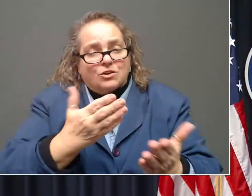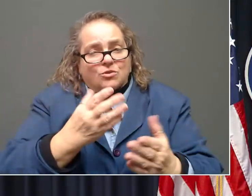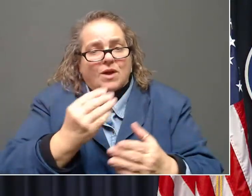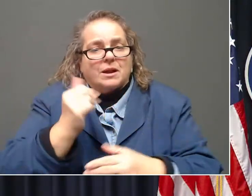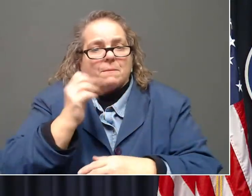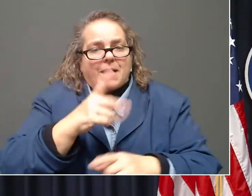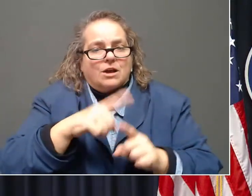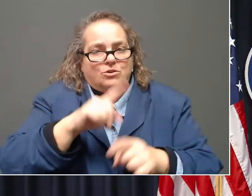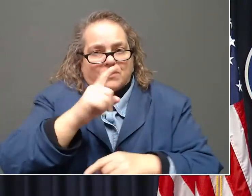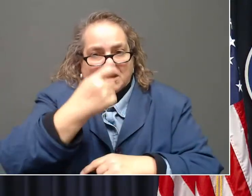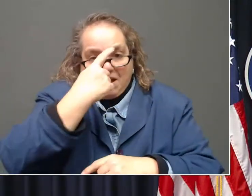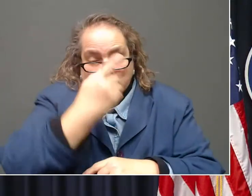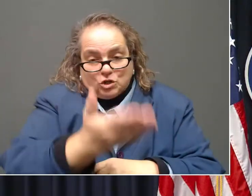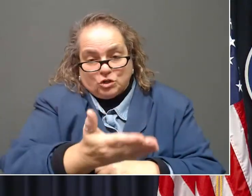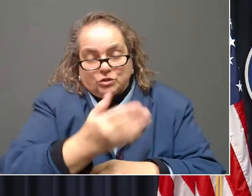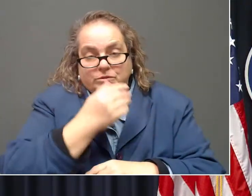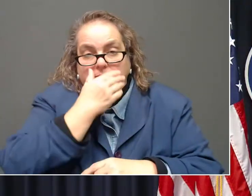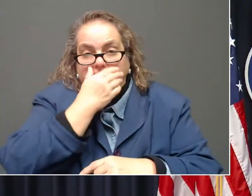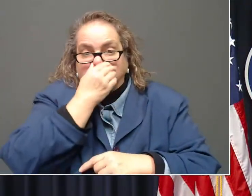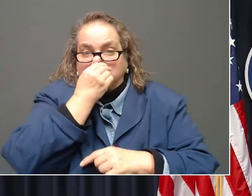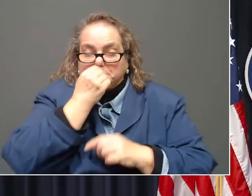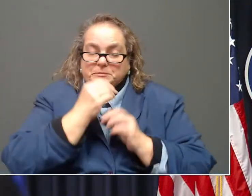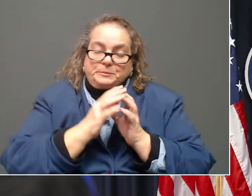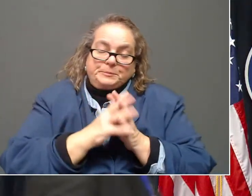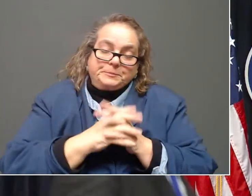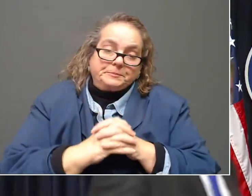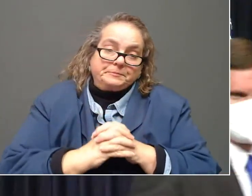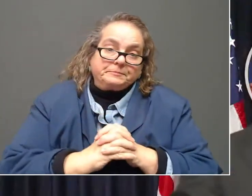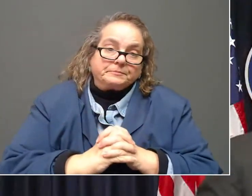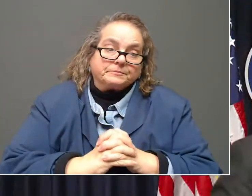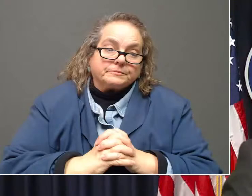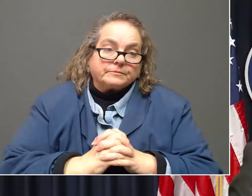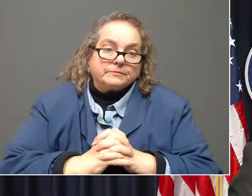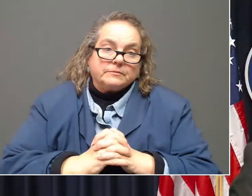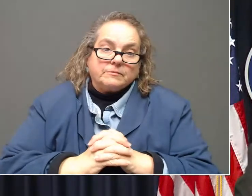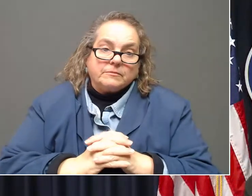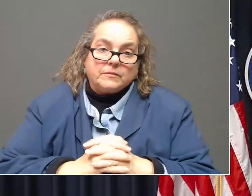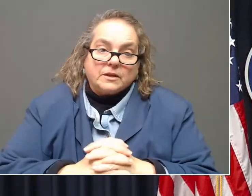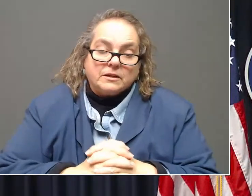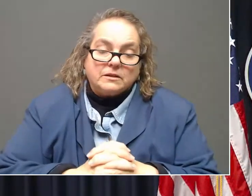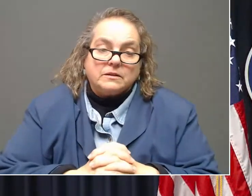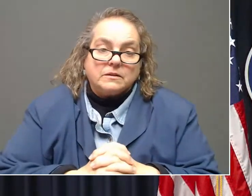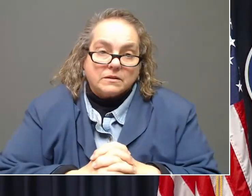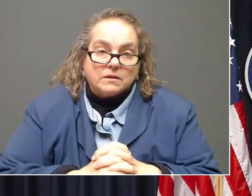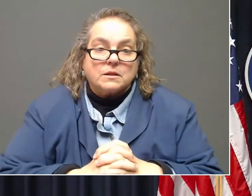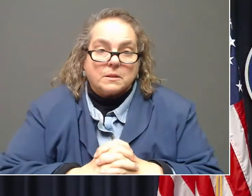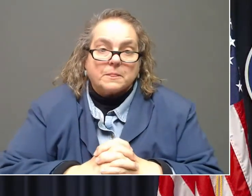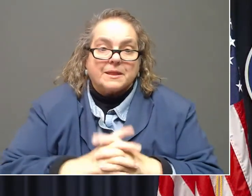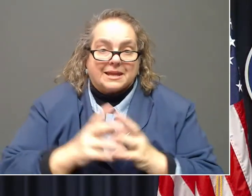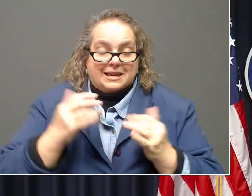this. And what's helped to make us be able to get through this is that Team Kentucky, by far and away, has